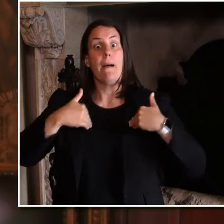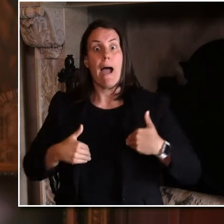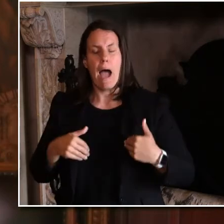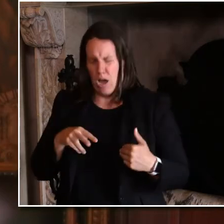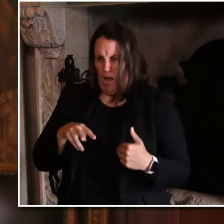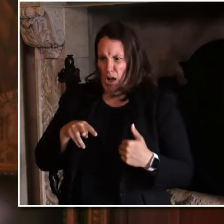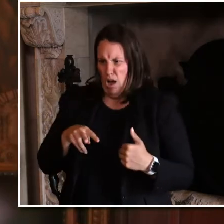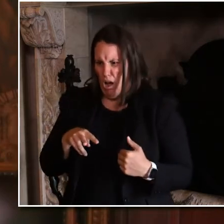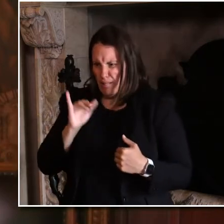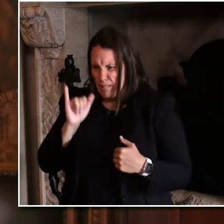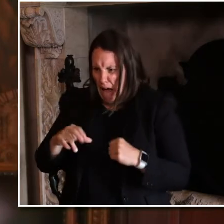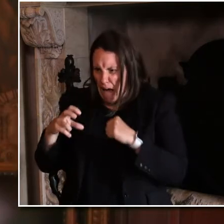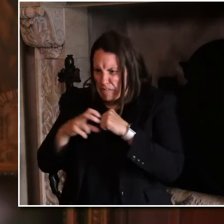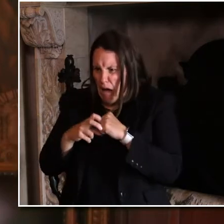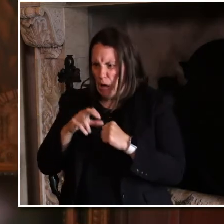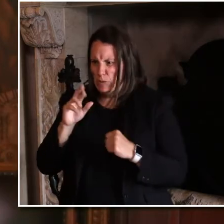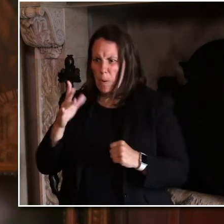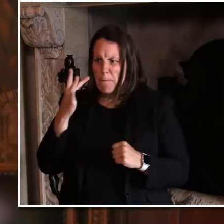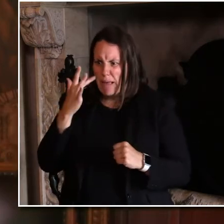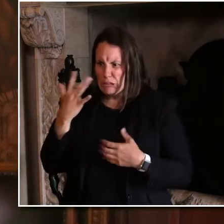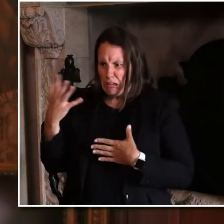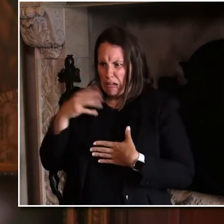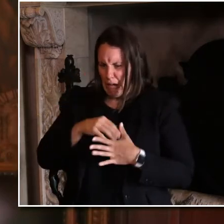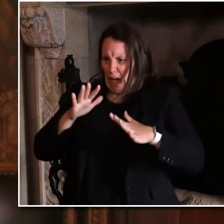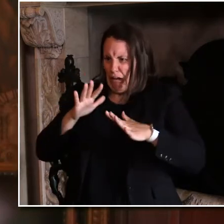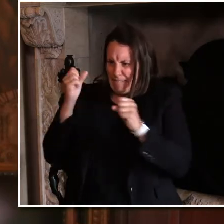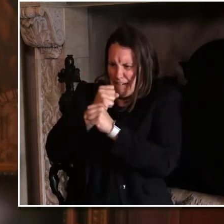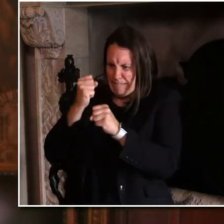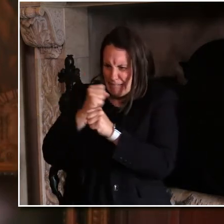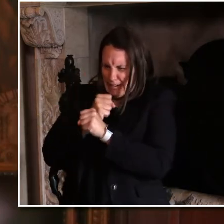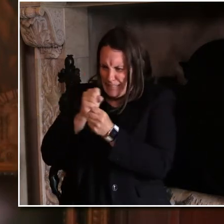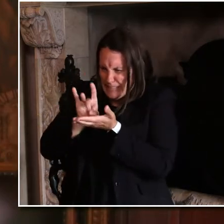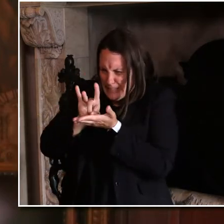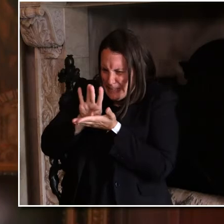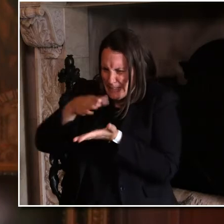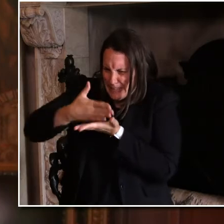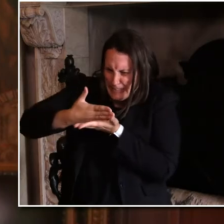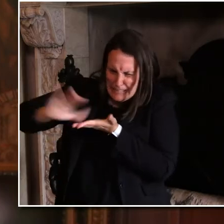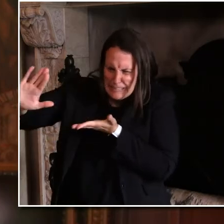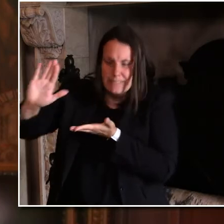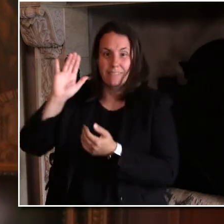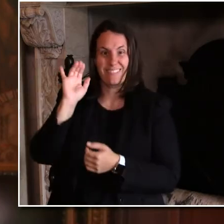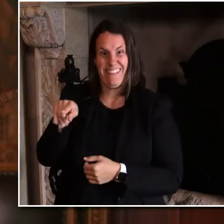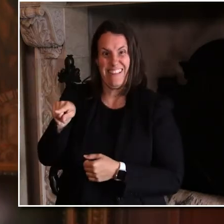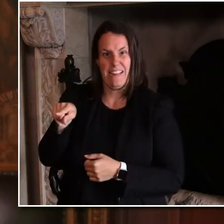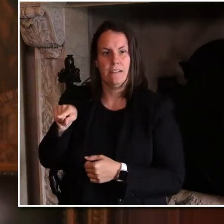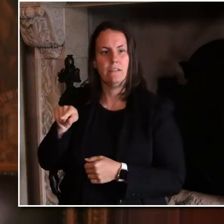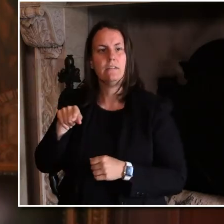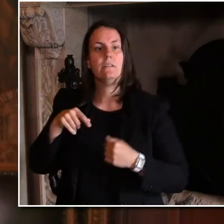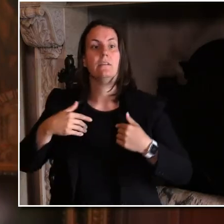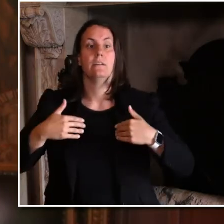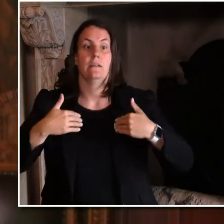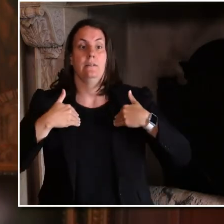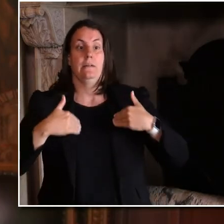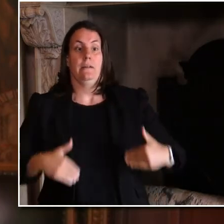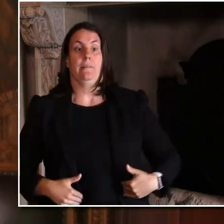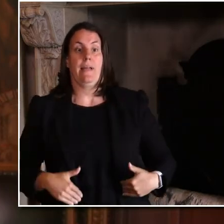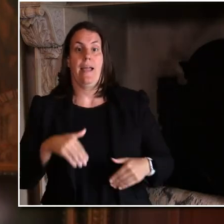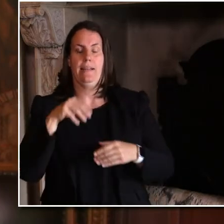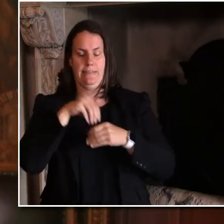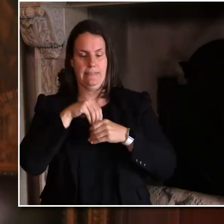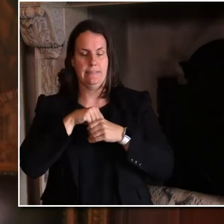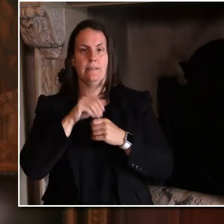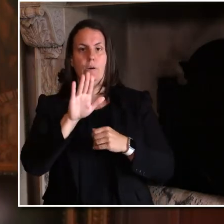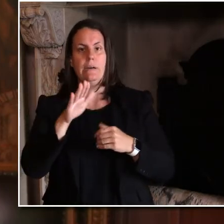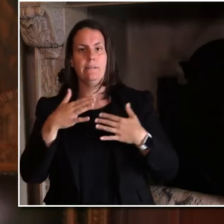the infection and preventing it from doing damage to the body, and sometimes less so. So there are other blood cells